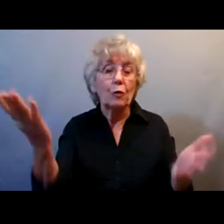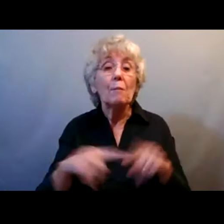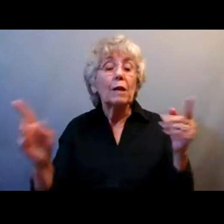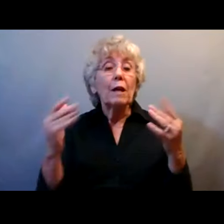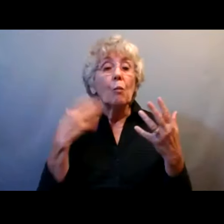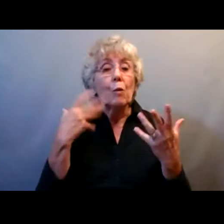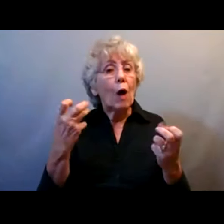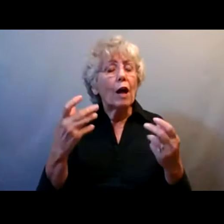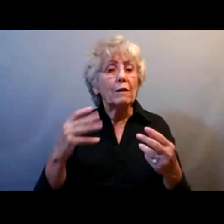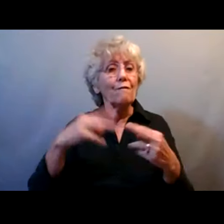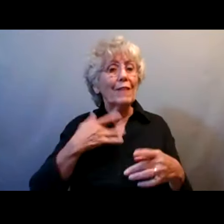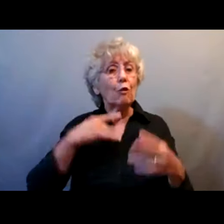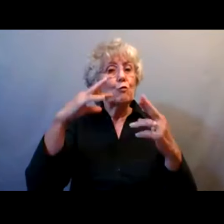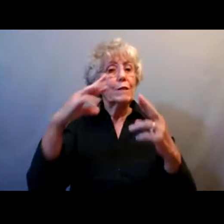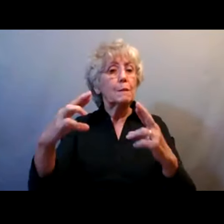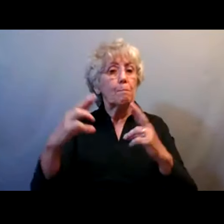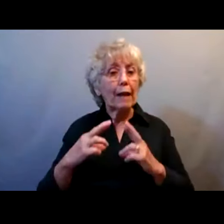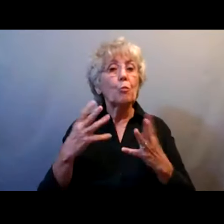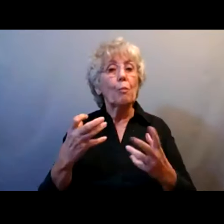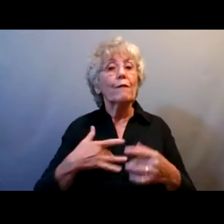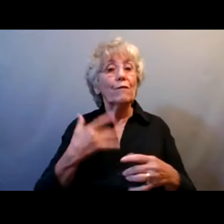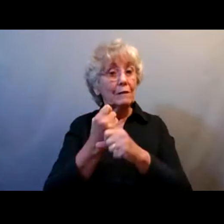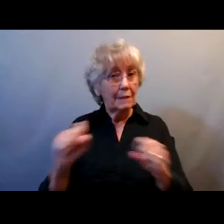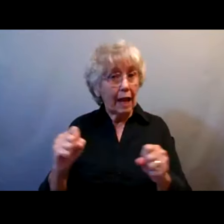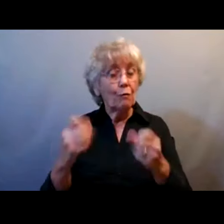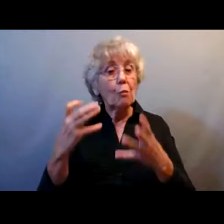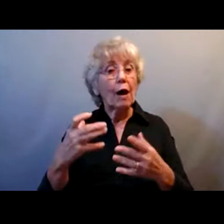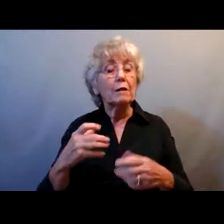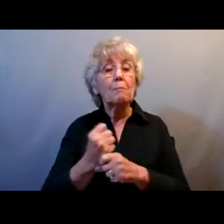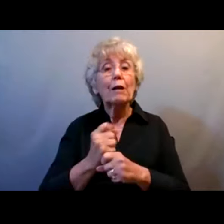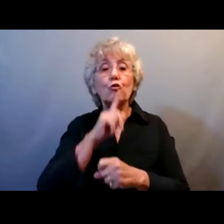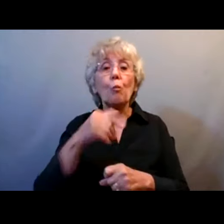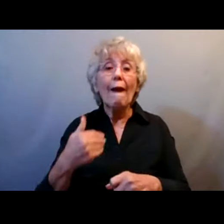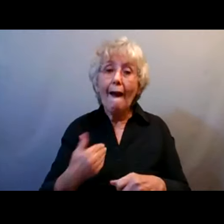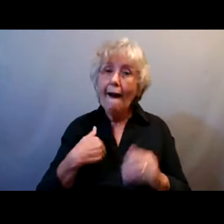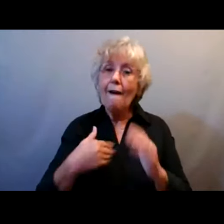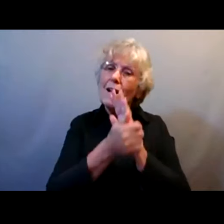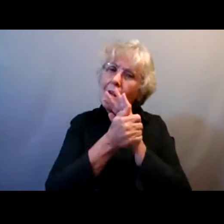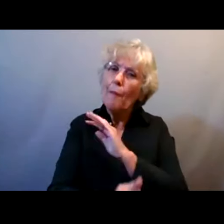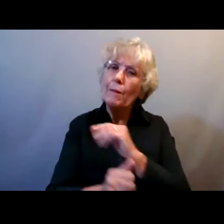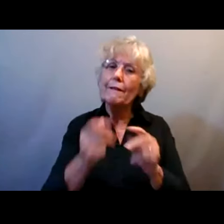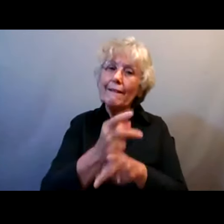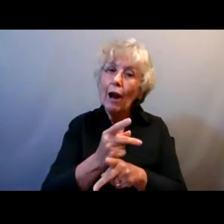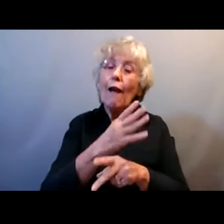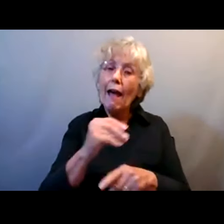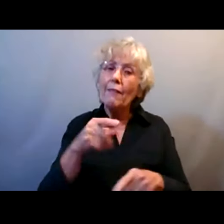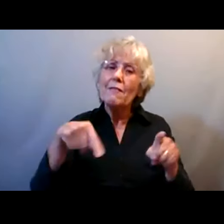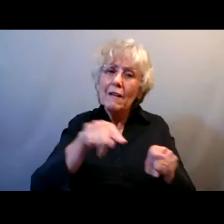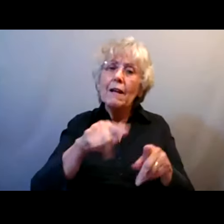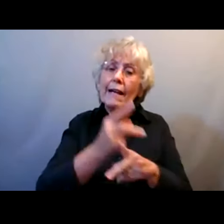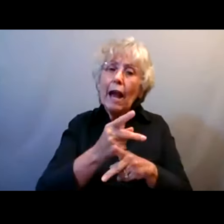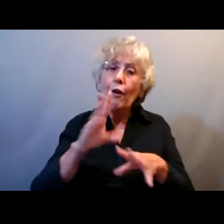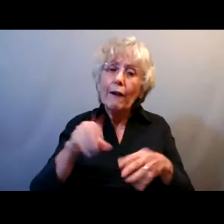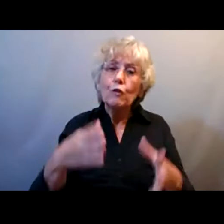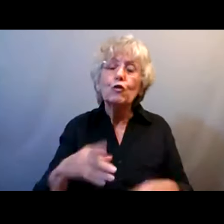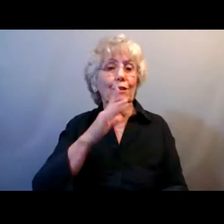want to be respected. We want to feel safe. And we want to make sure that we have competent care that's sensitive to the needs that we have